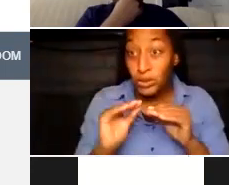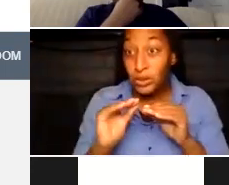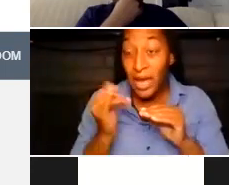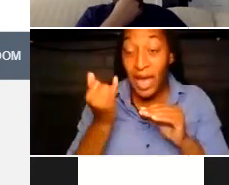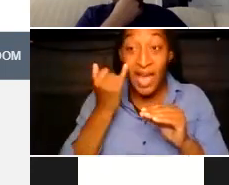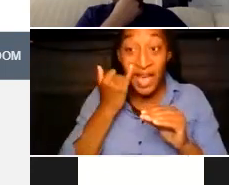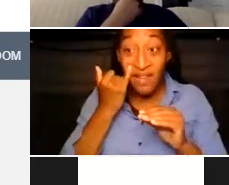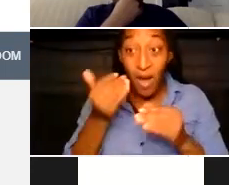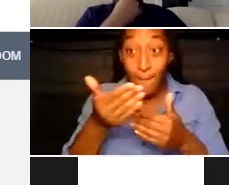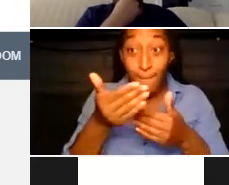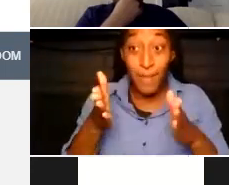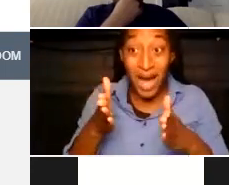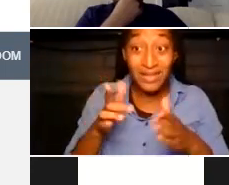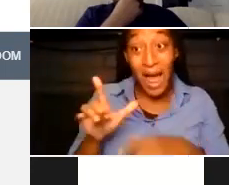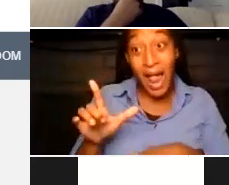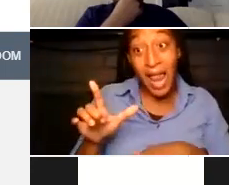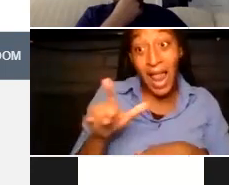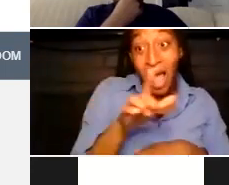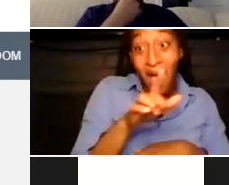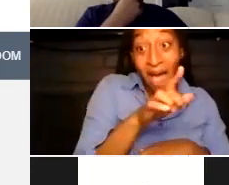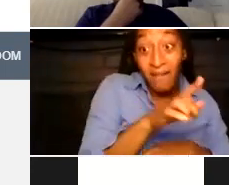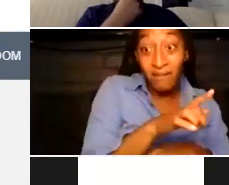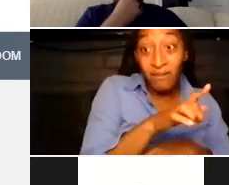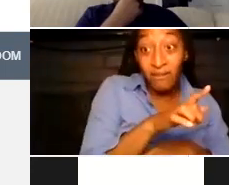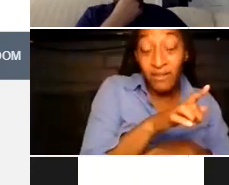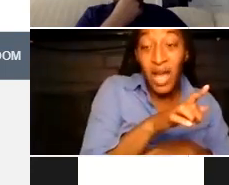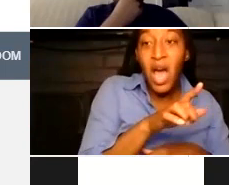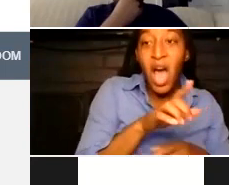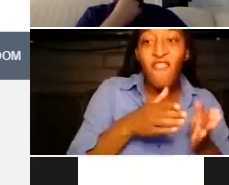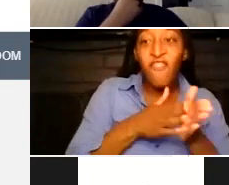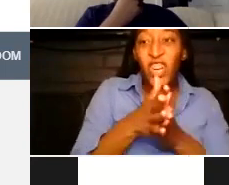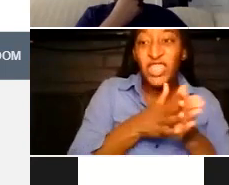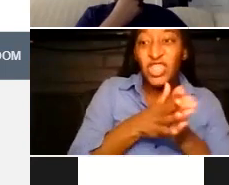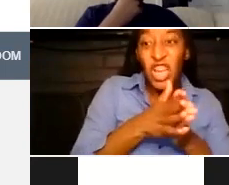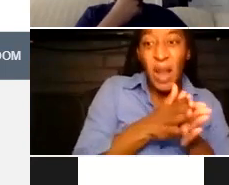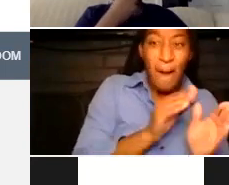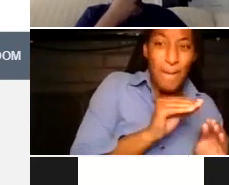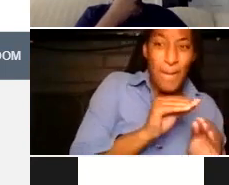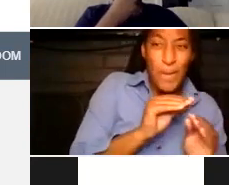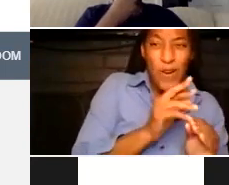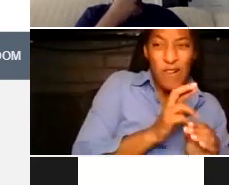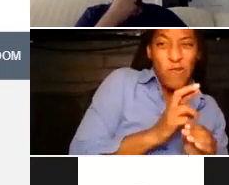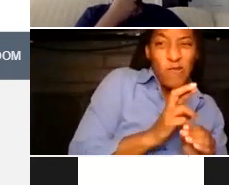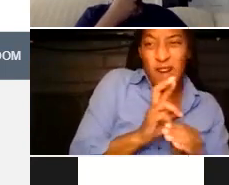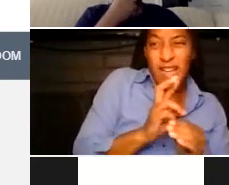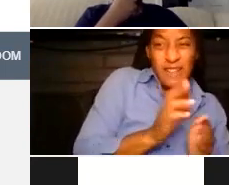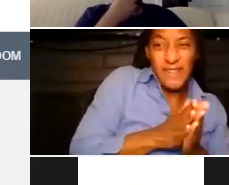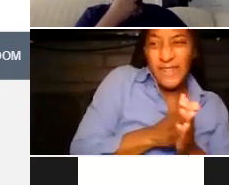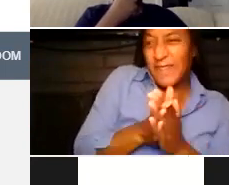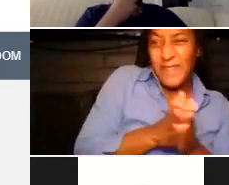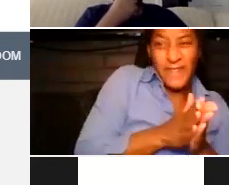is definitely a force that's being applied to the box, but the displacement is in the